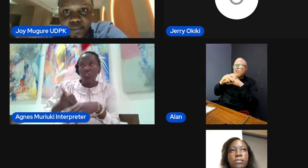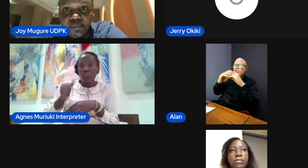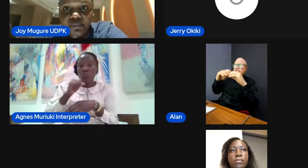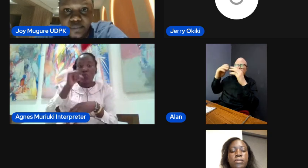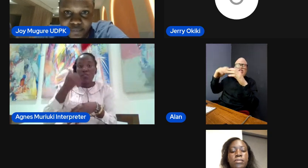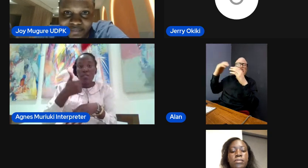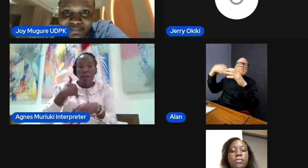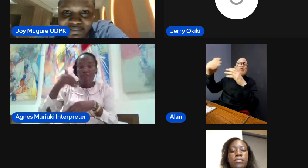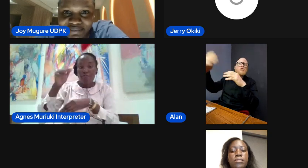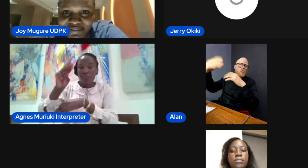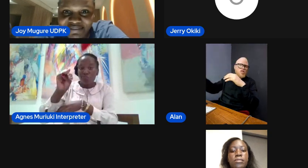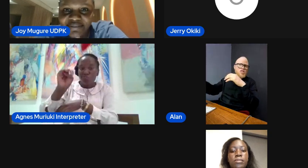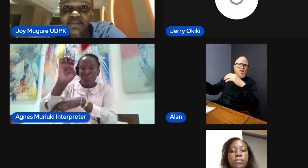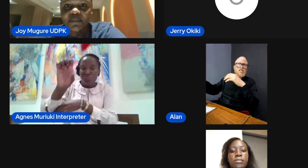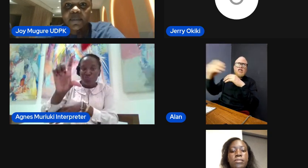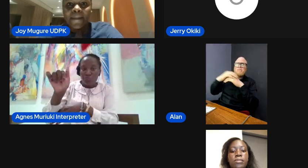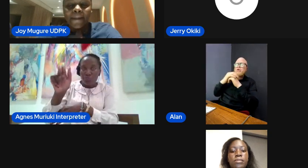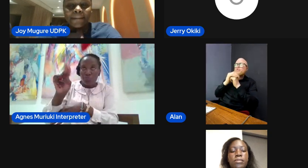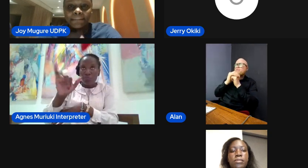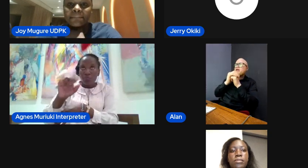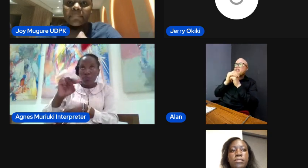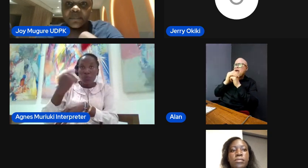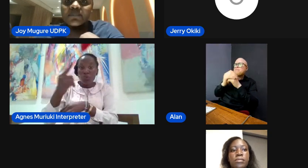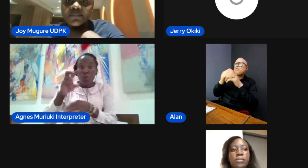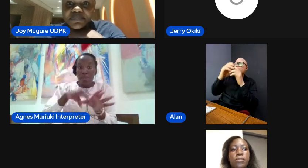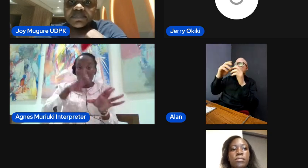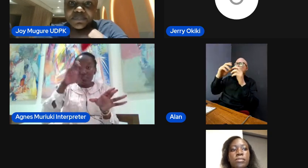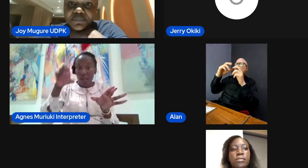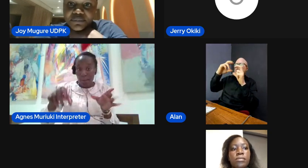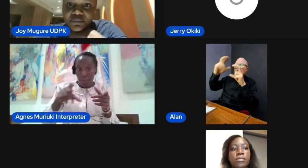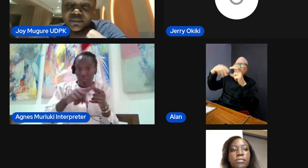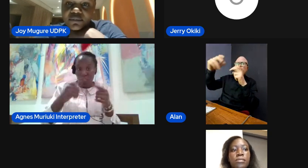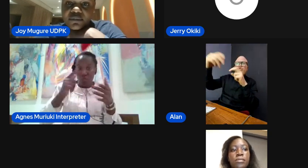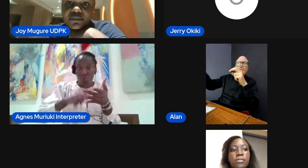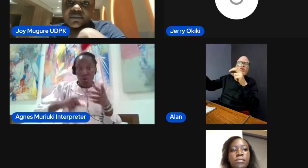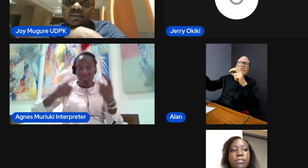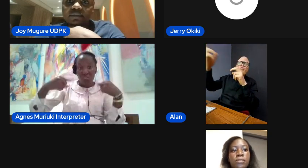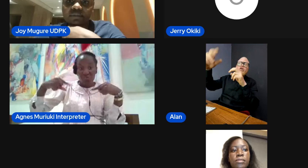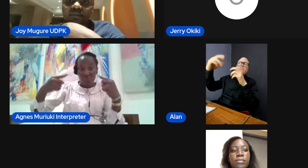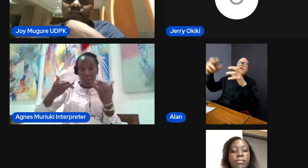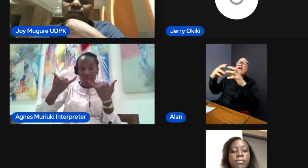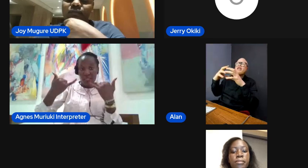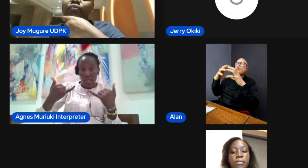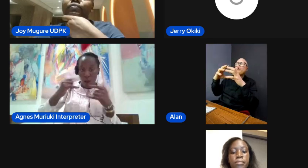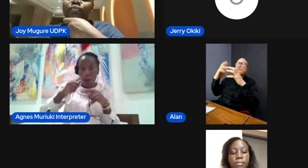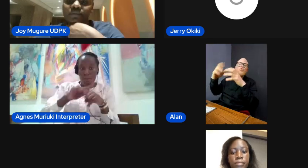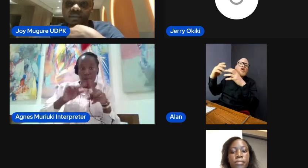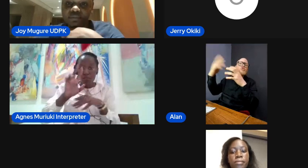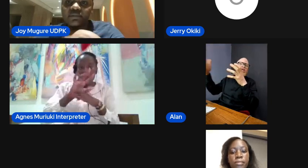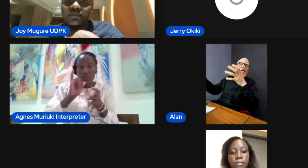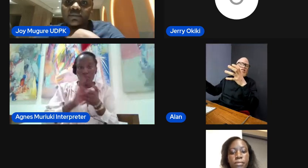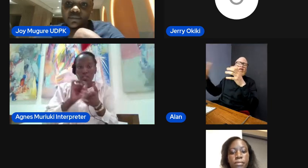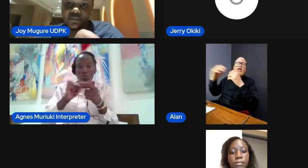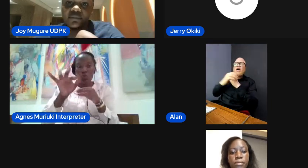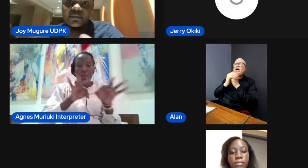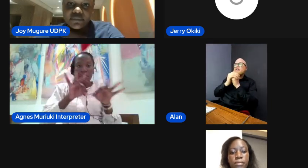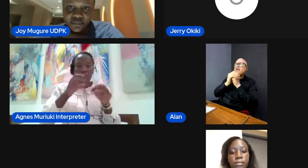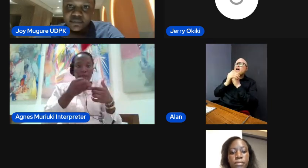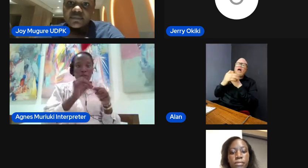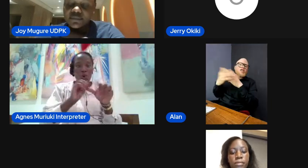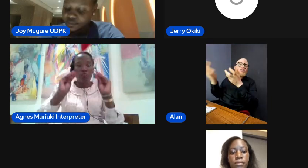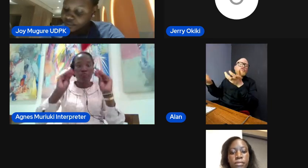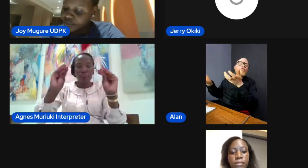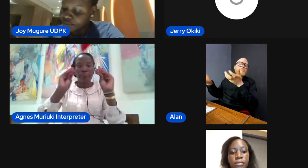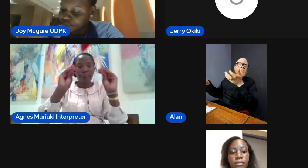So not just jumping onto the trends, but also being able to use those trends to explain or to educate